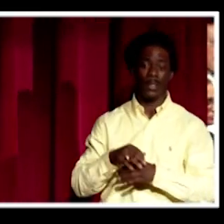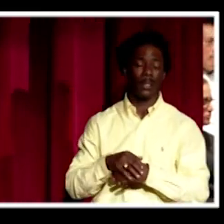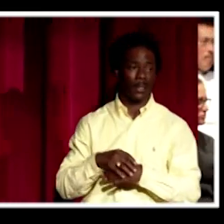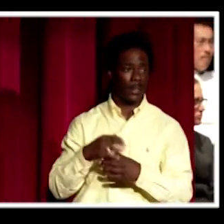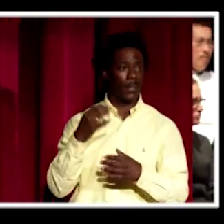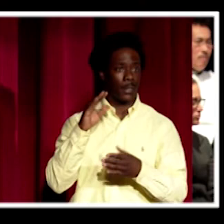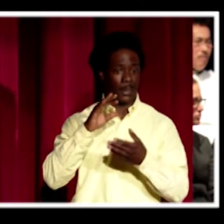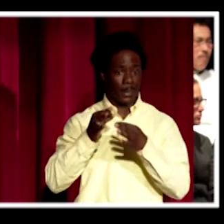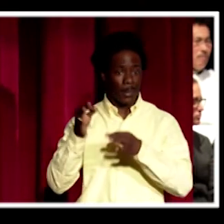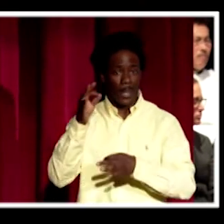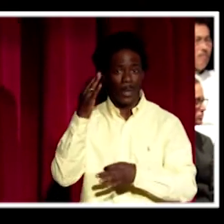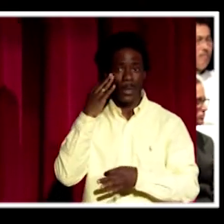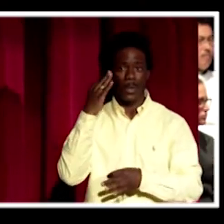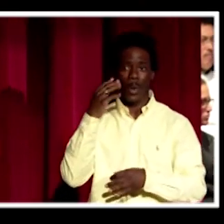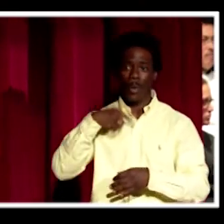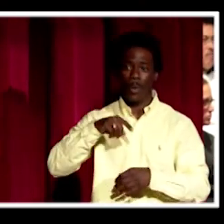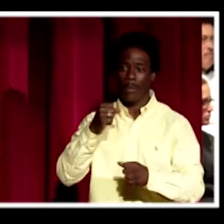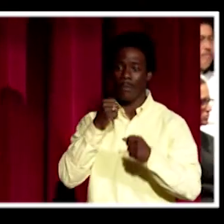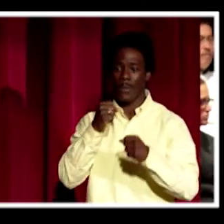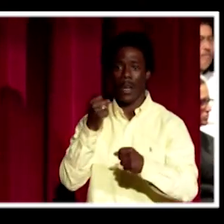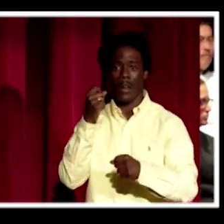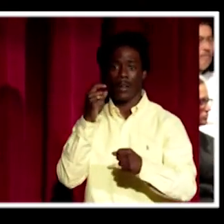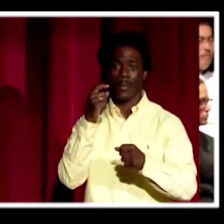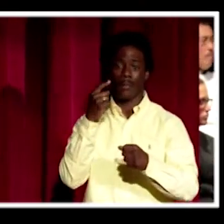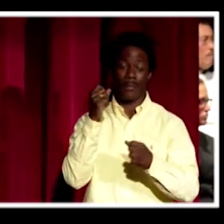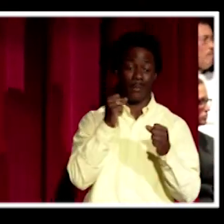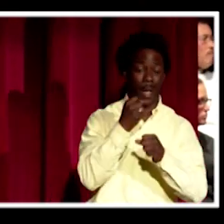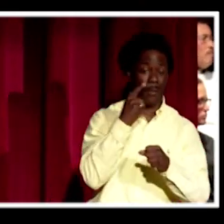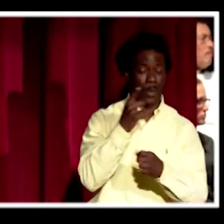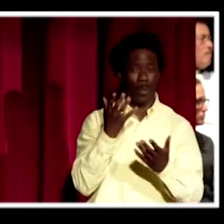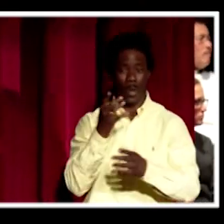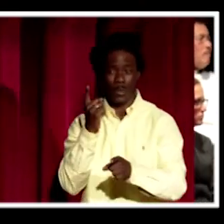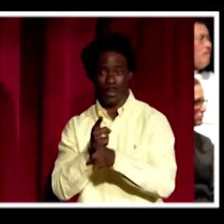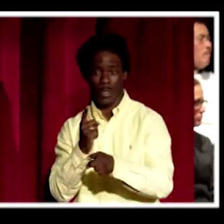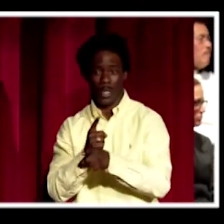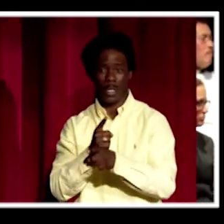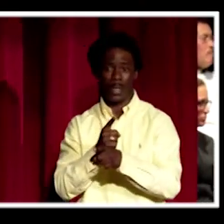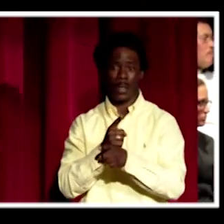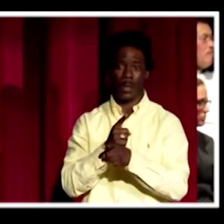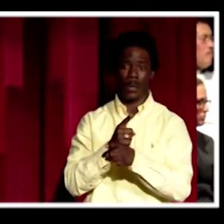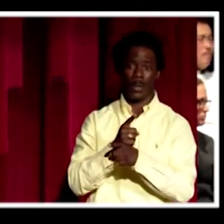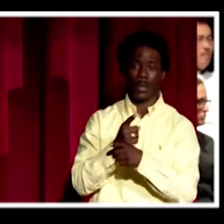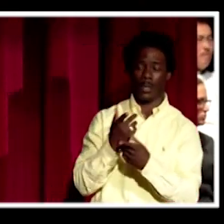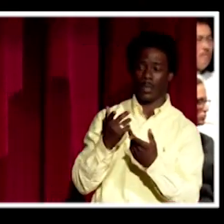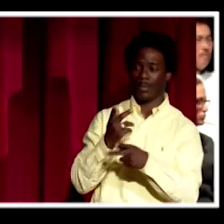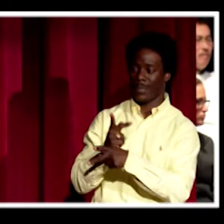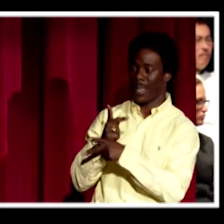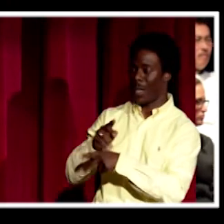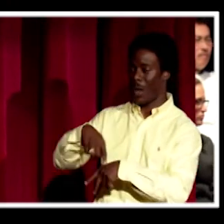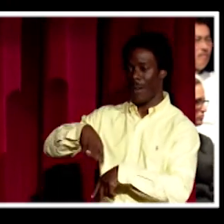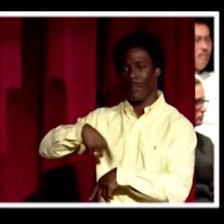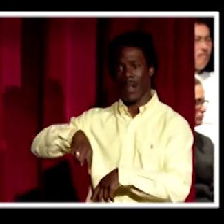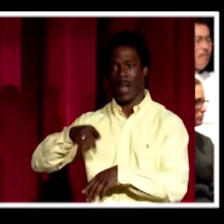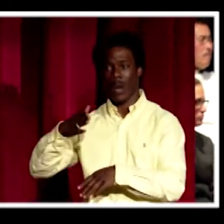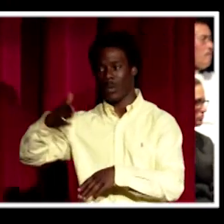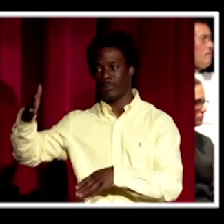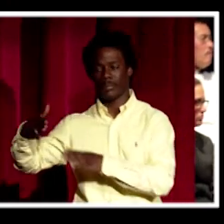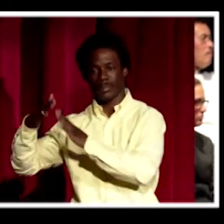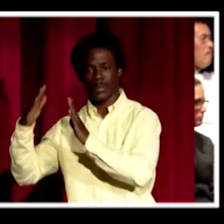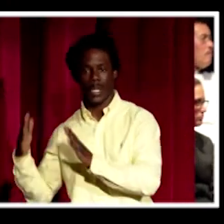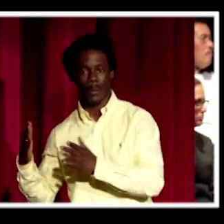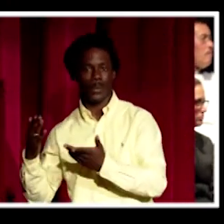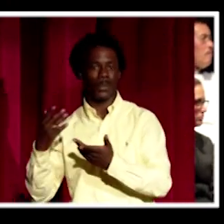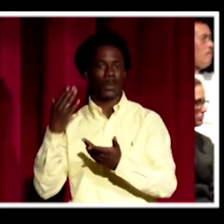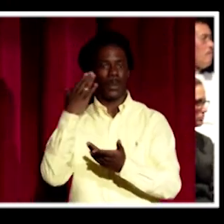that means we fight for what's right. It means we look out for our neighbors. It means we believe in, sometimes